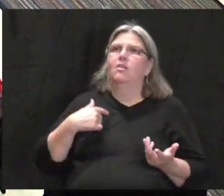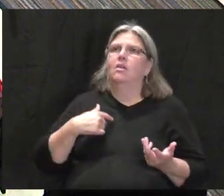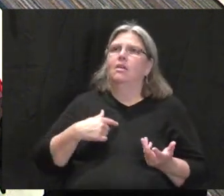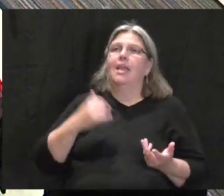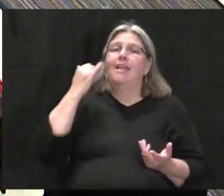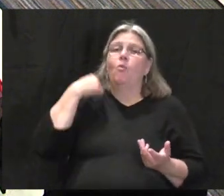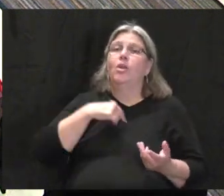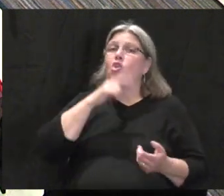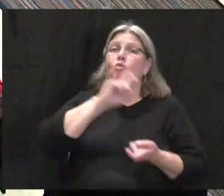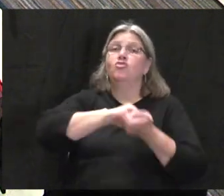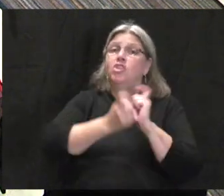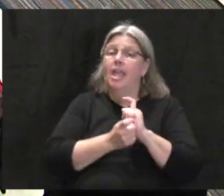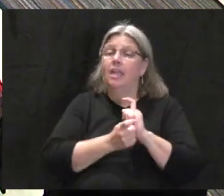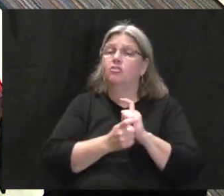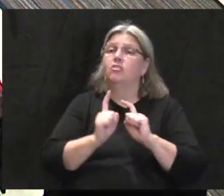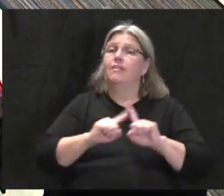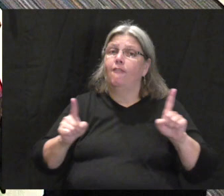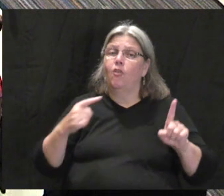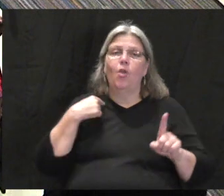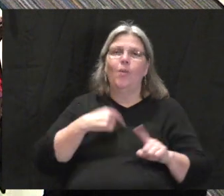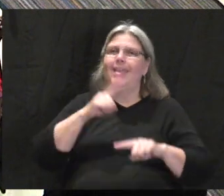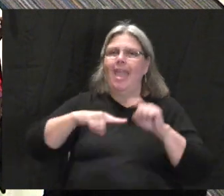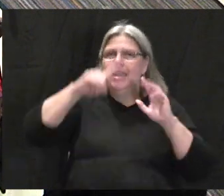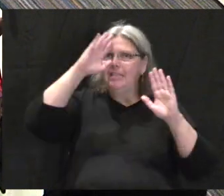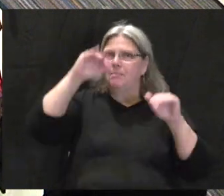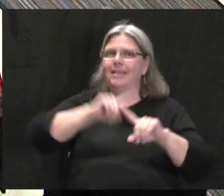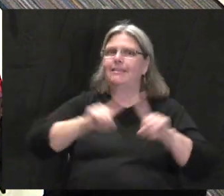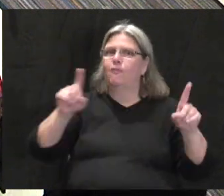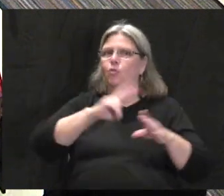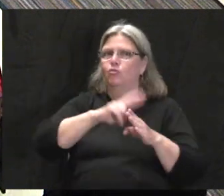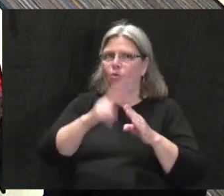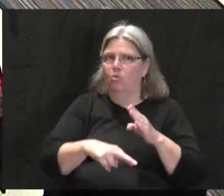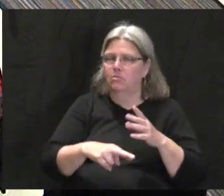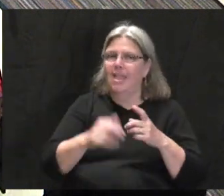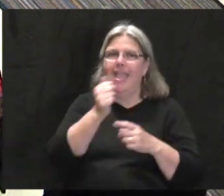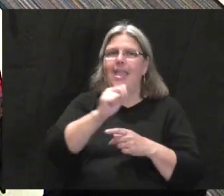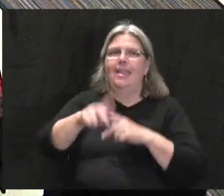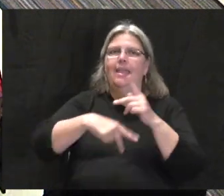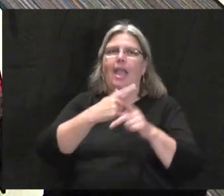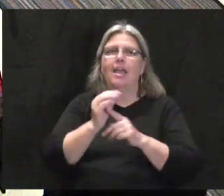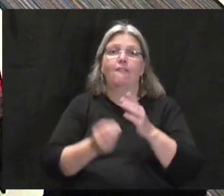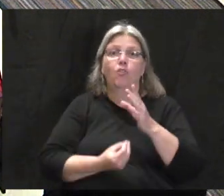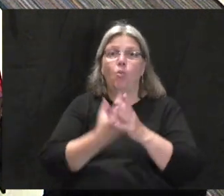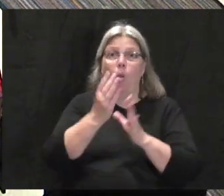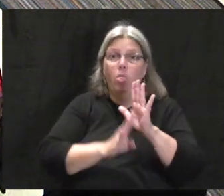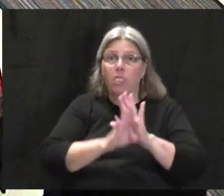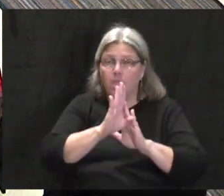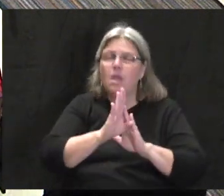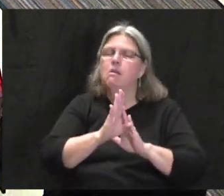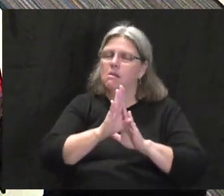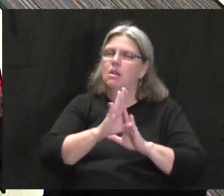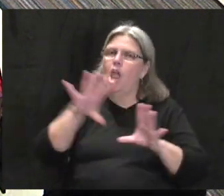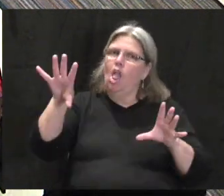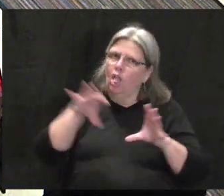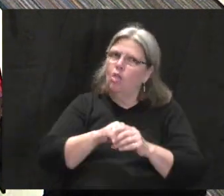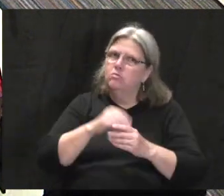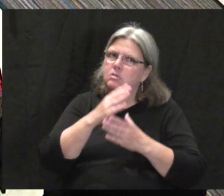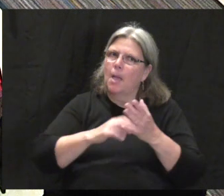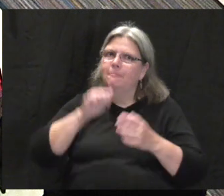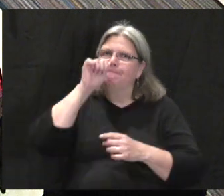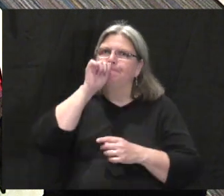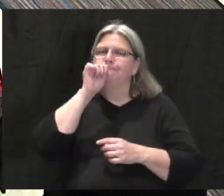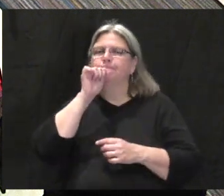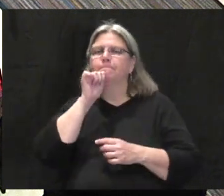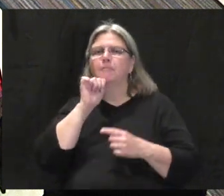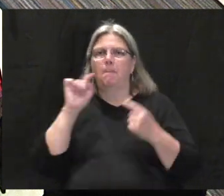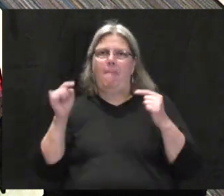think starting the conversations is the right thing to do, and it's going to be uncomfortable. But I think we have to get to a place where we can sit down as